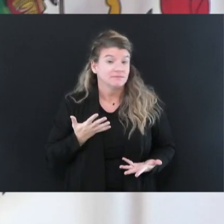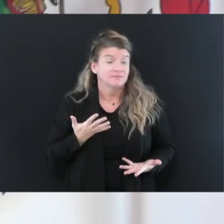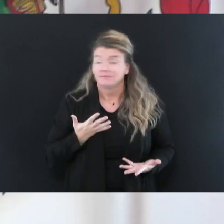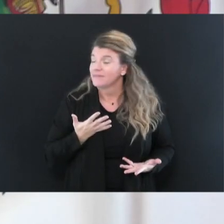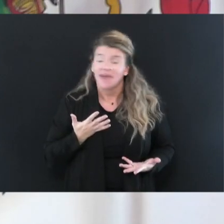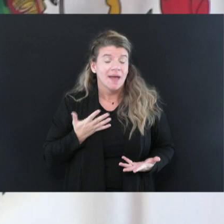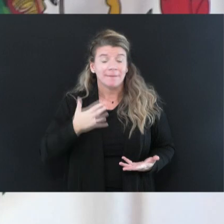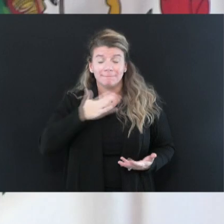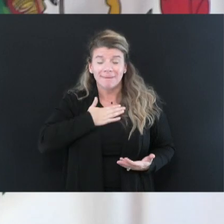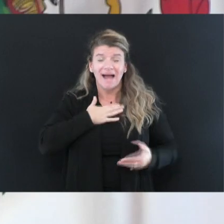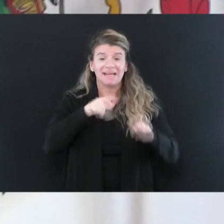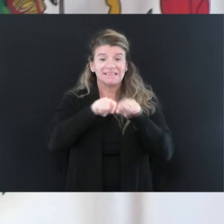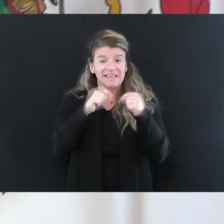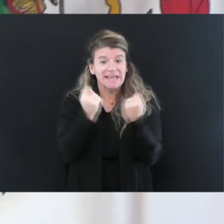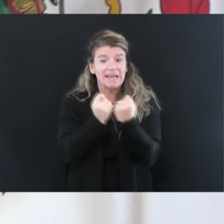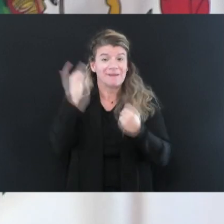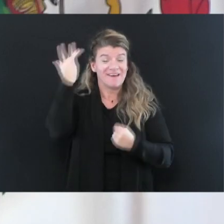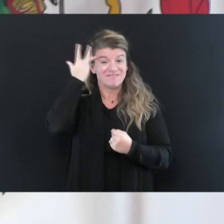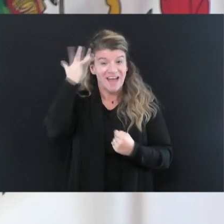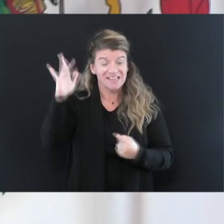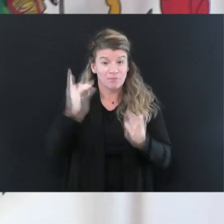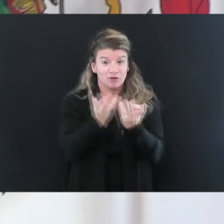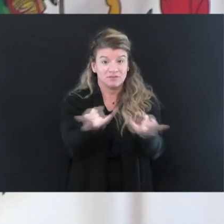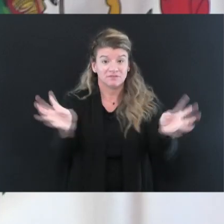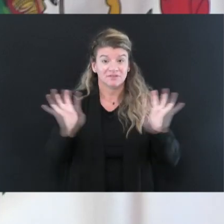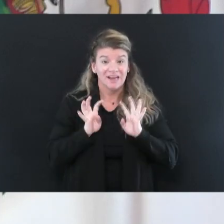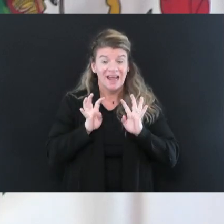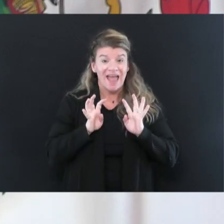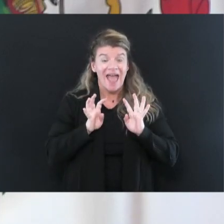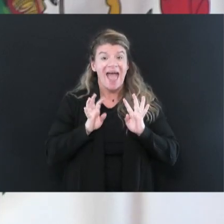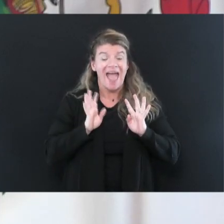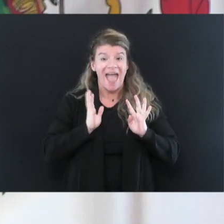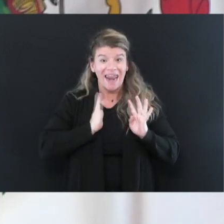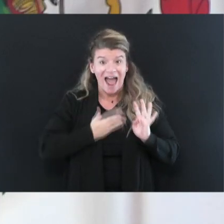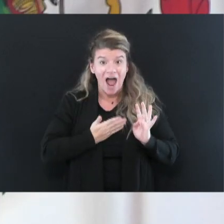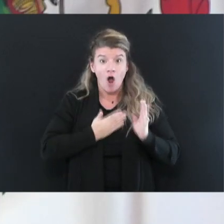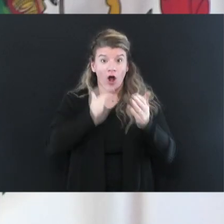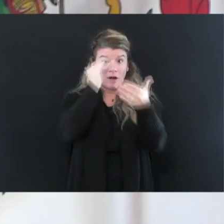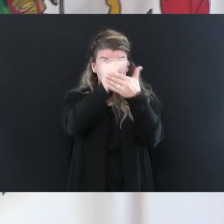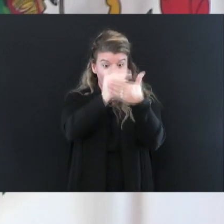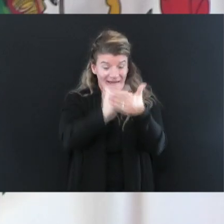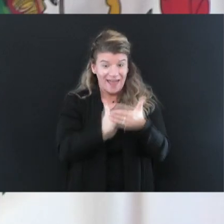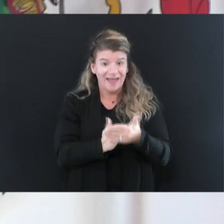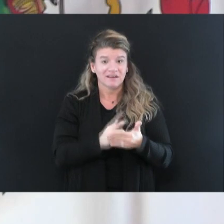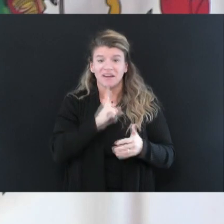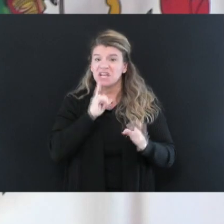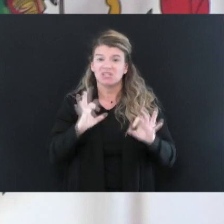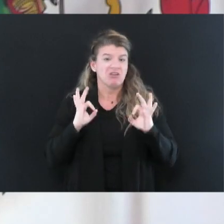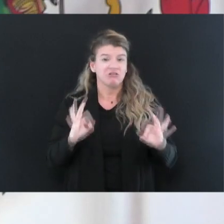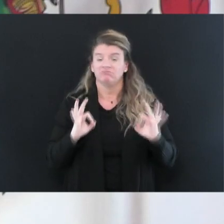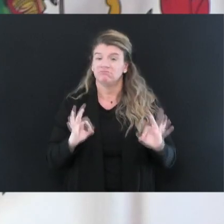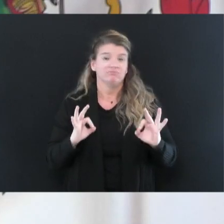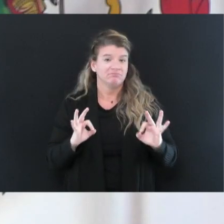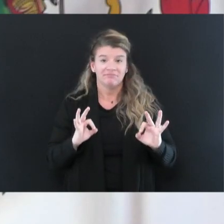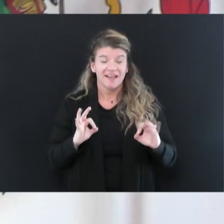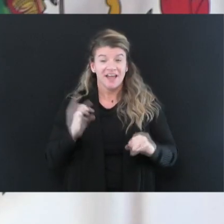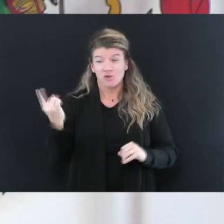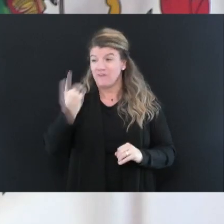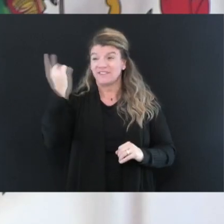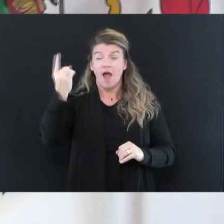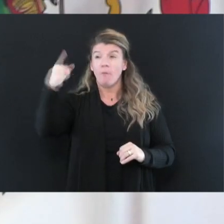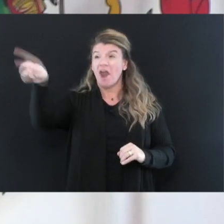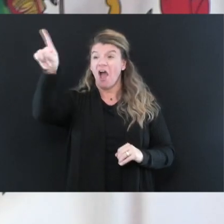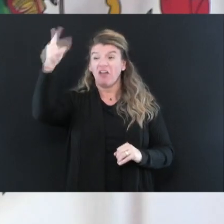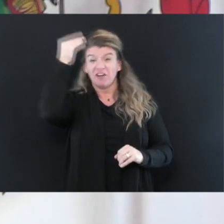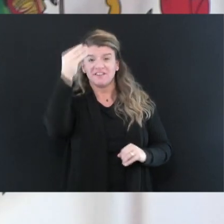a team of experts, and this is good, rock solid stuff. And if somebody tries to project and say to you, well,